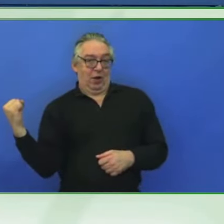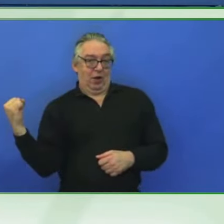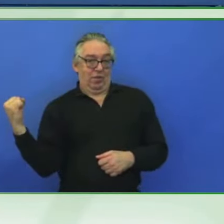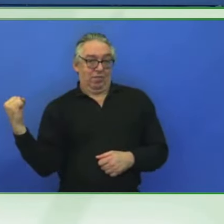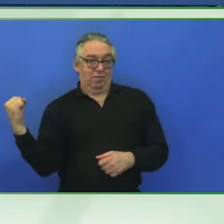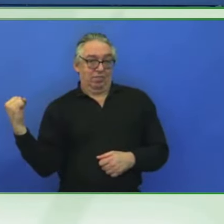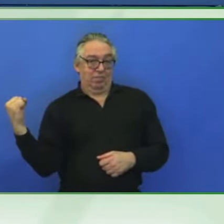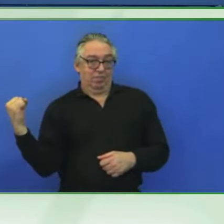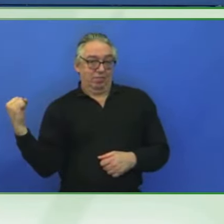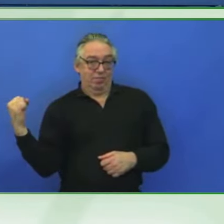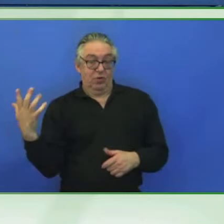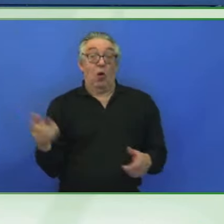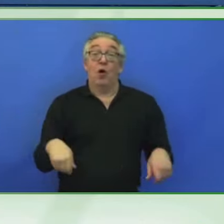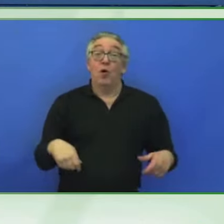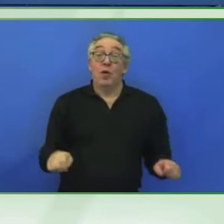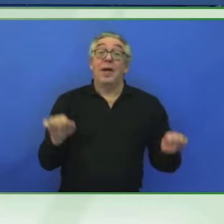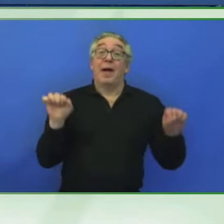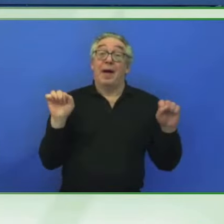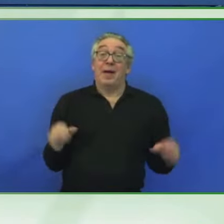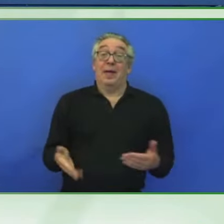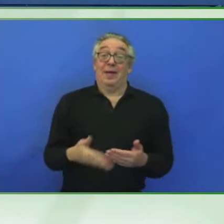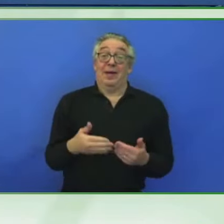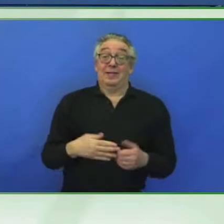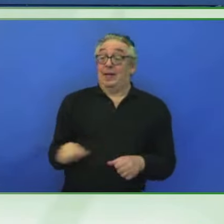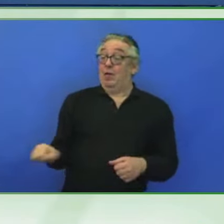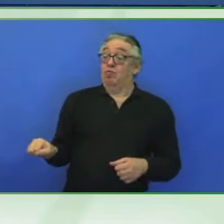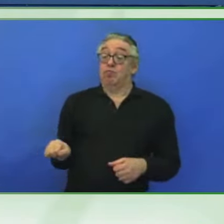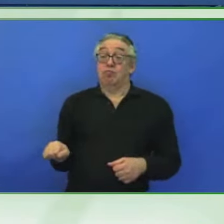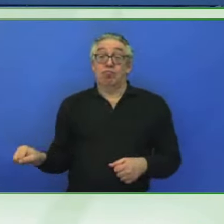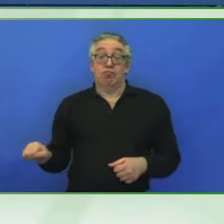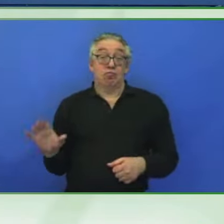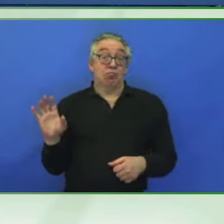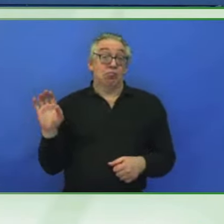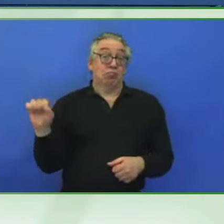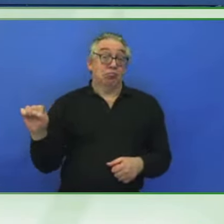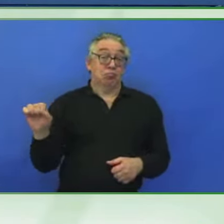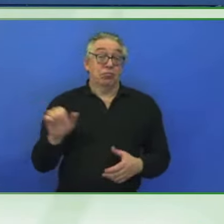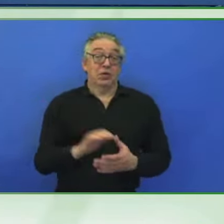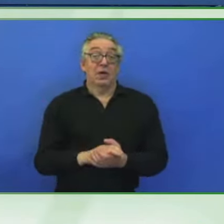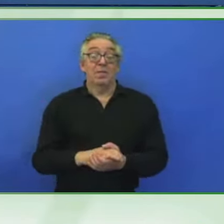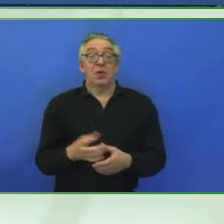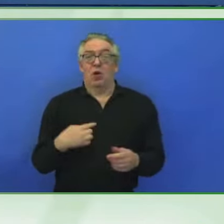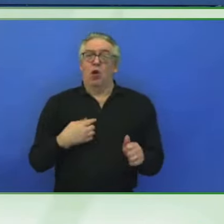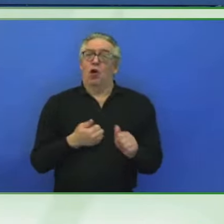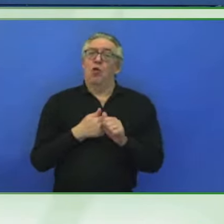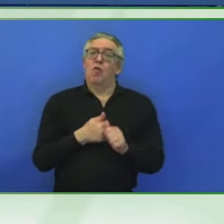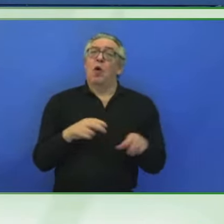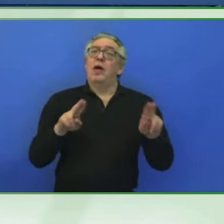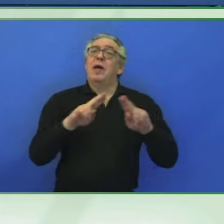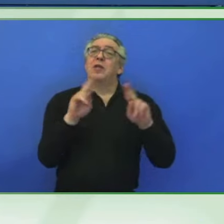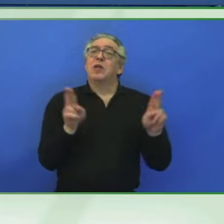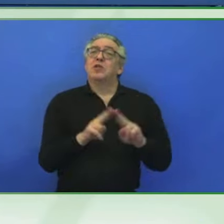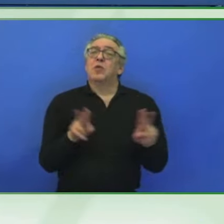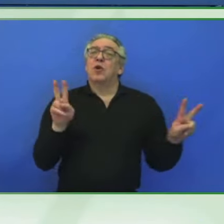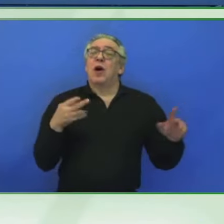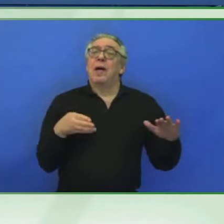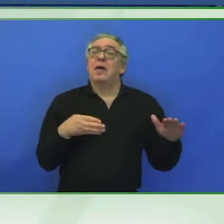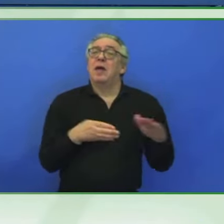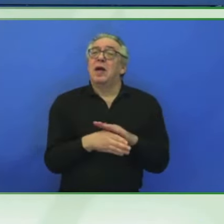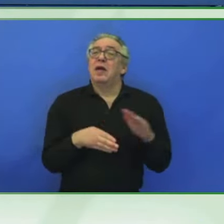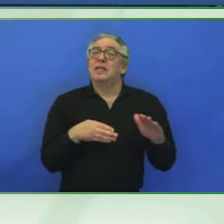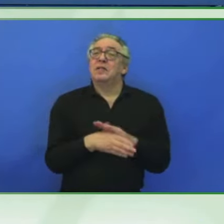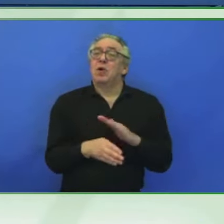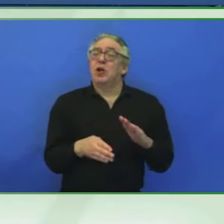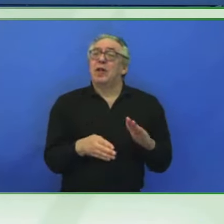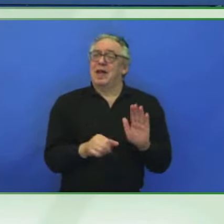have present sensors, and the international accessibility symbol will be placed on the floor in order to